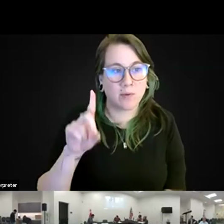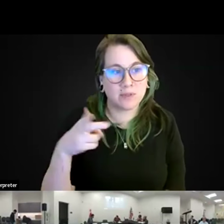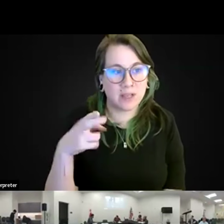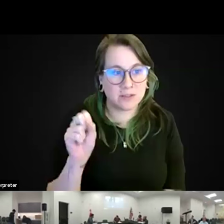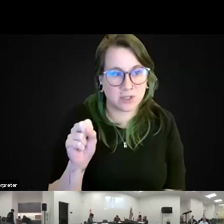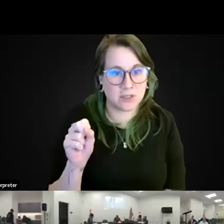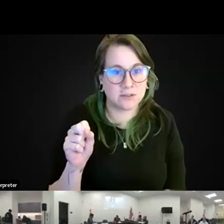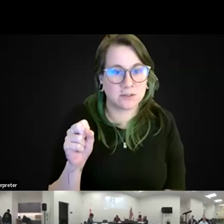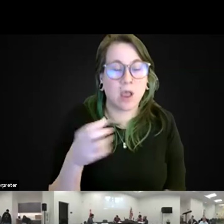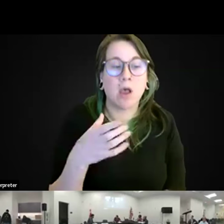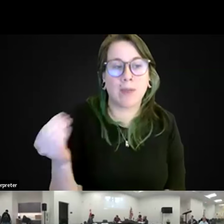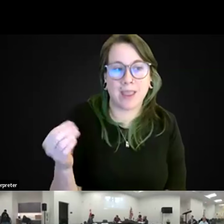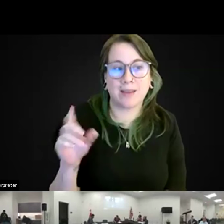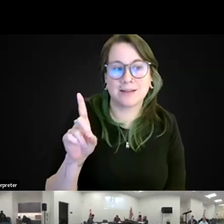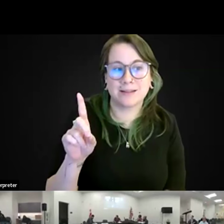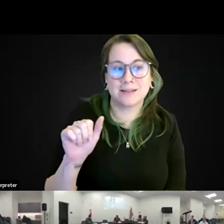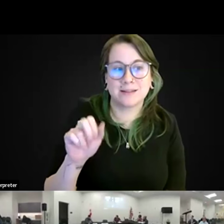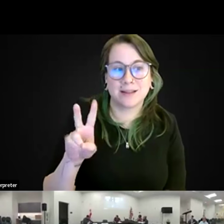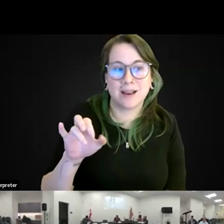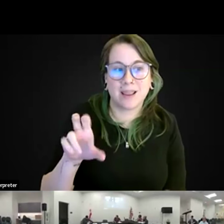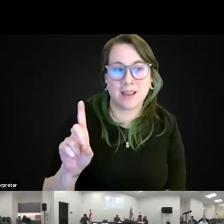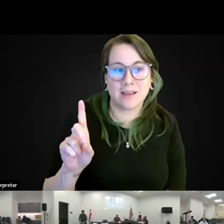know. And David from